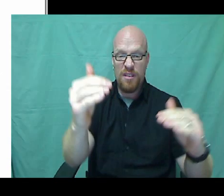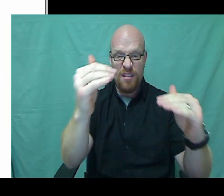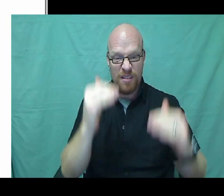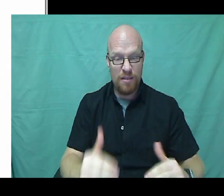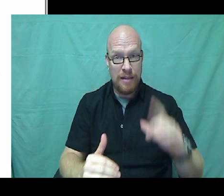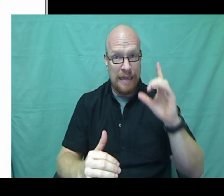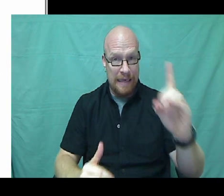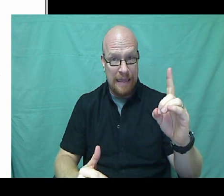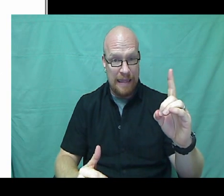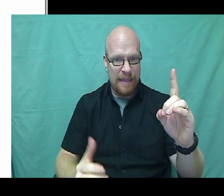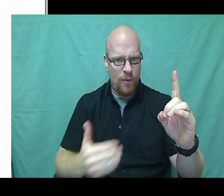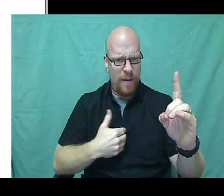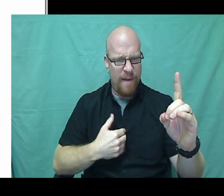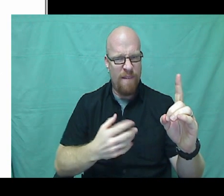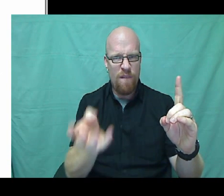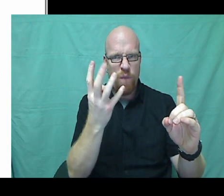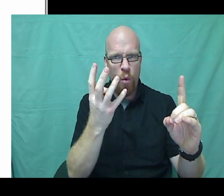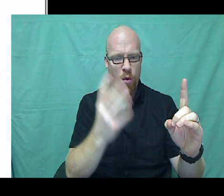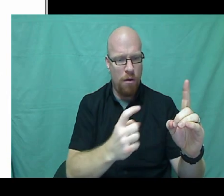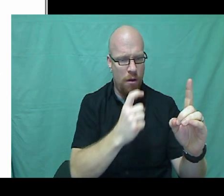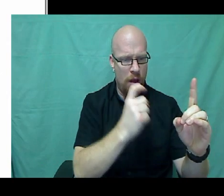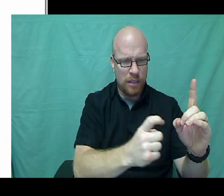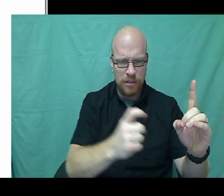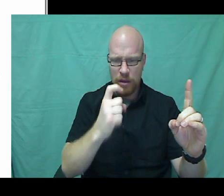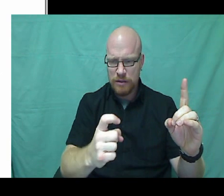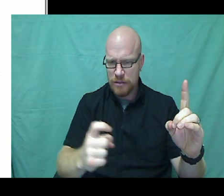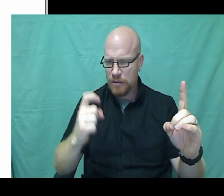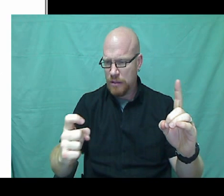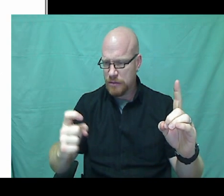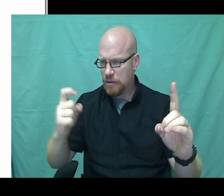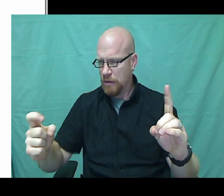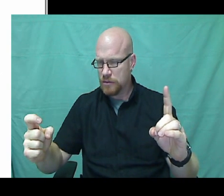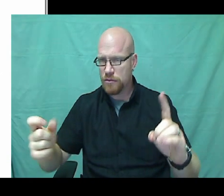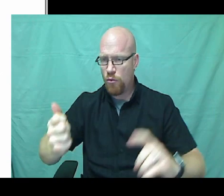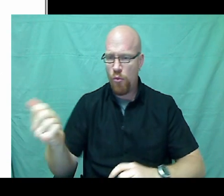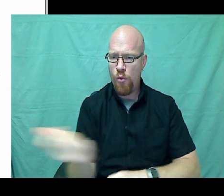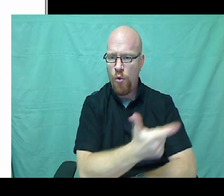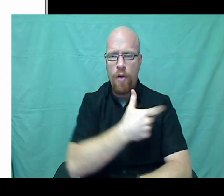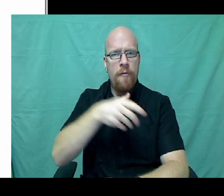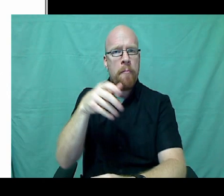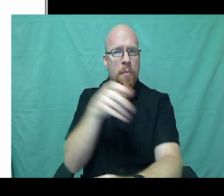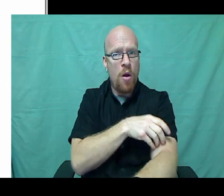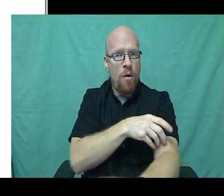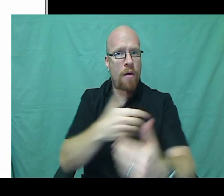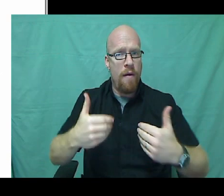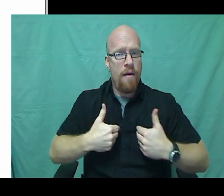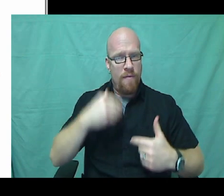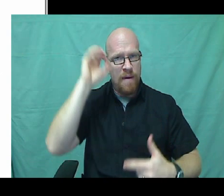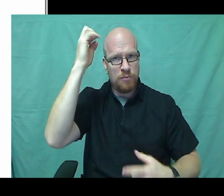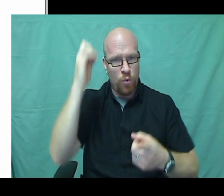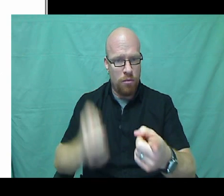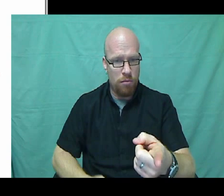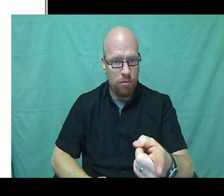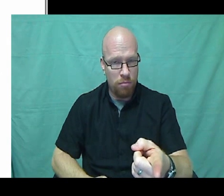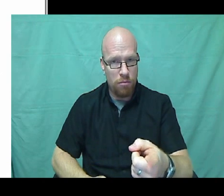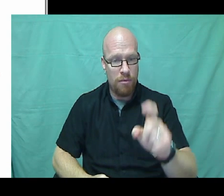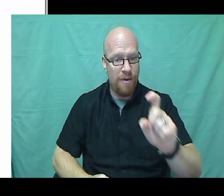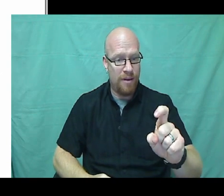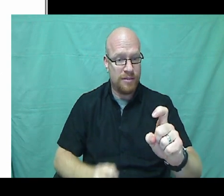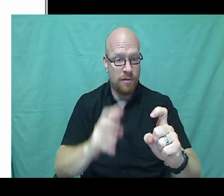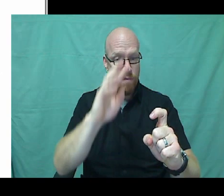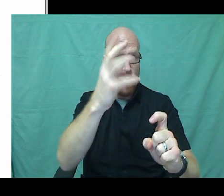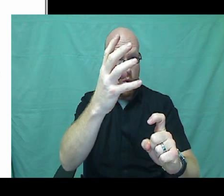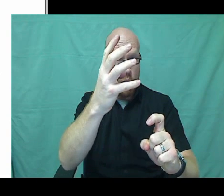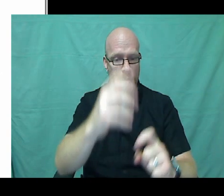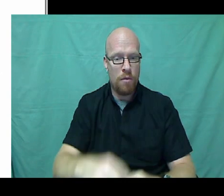Now on our example D, we have 4 variables. All of them have different exponents.